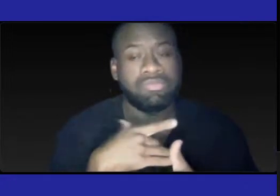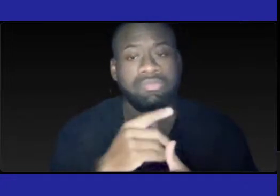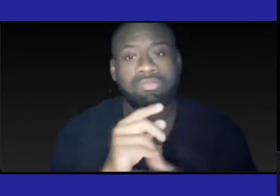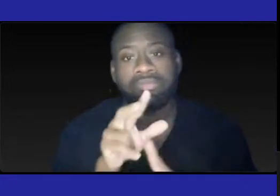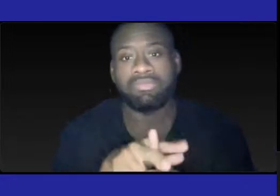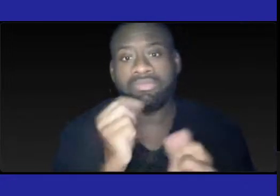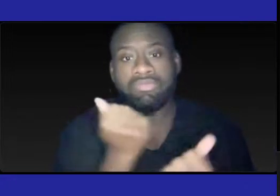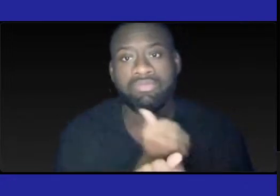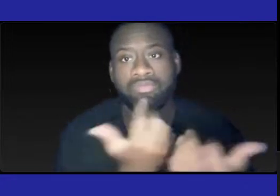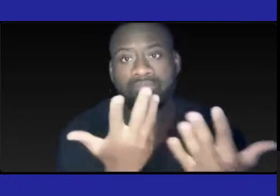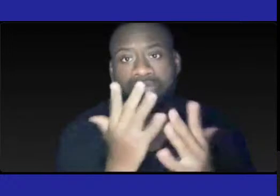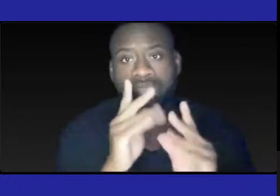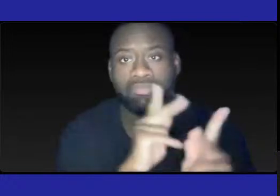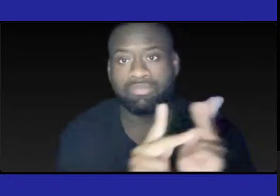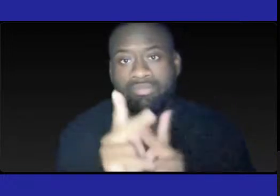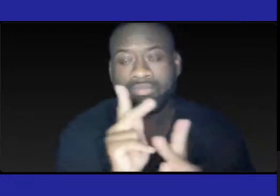Wendy,